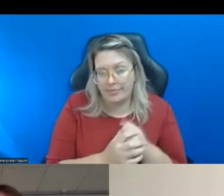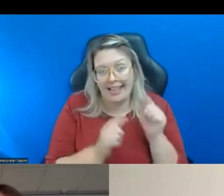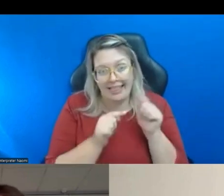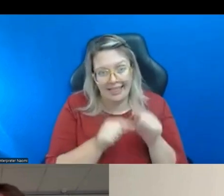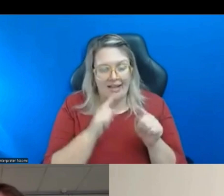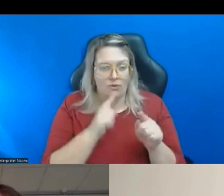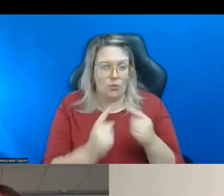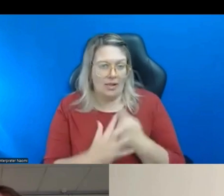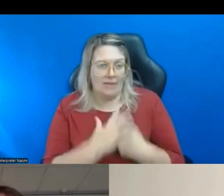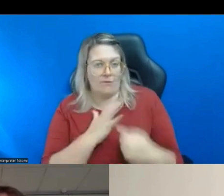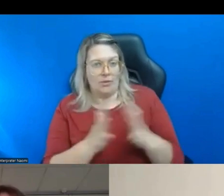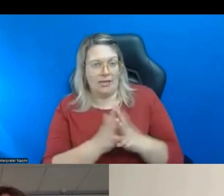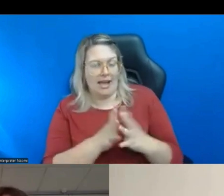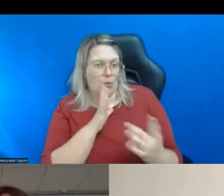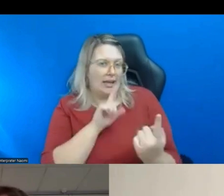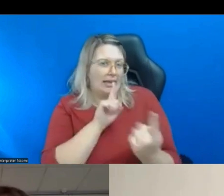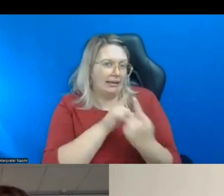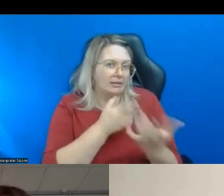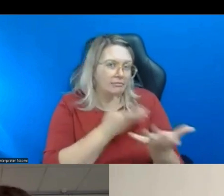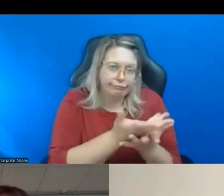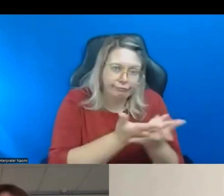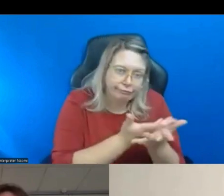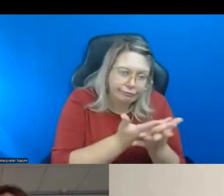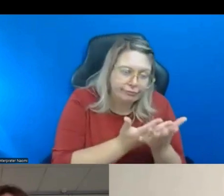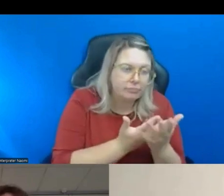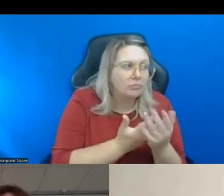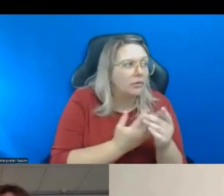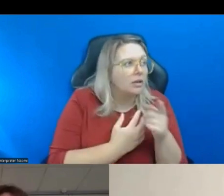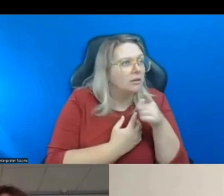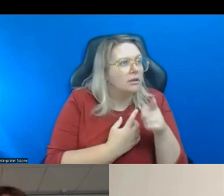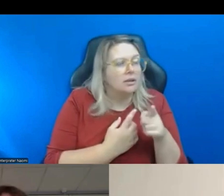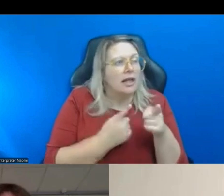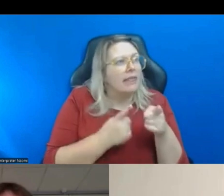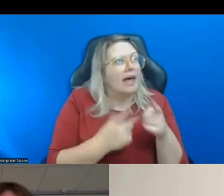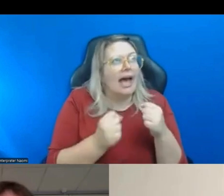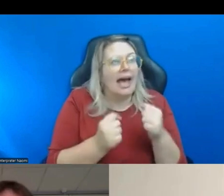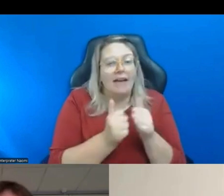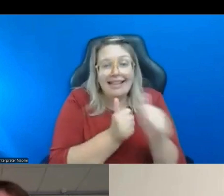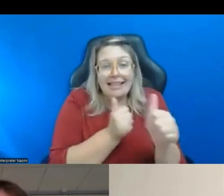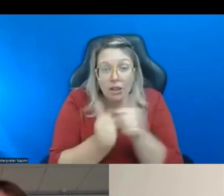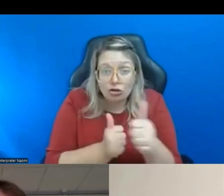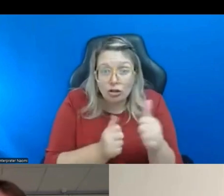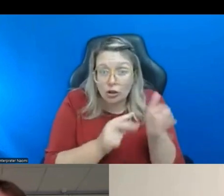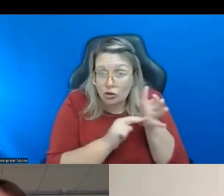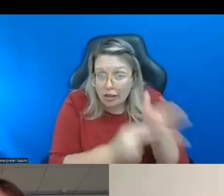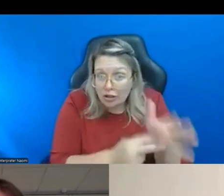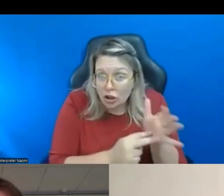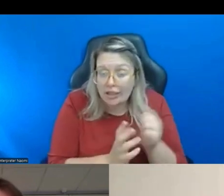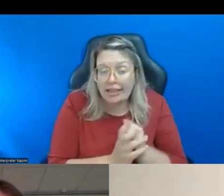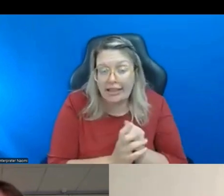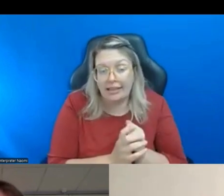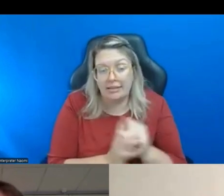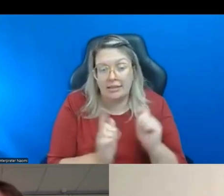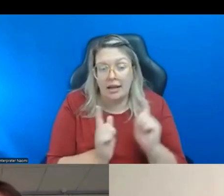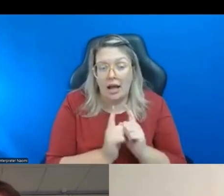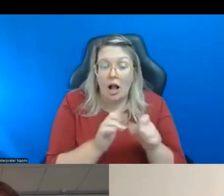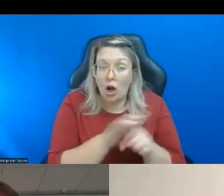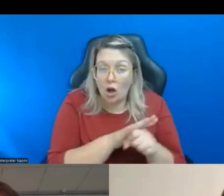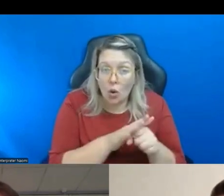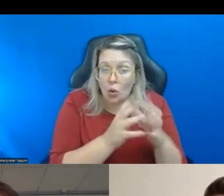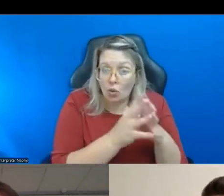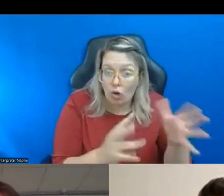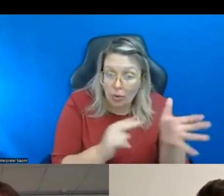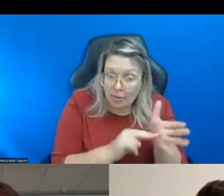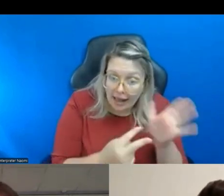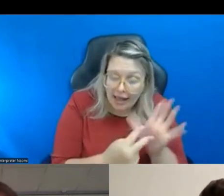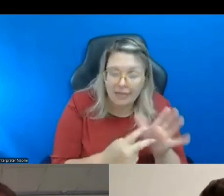discussions with them, especially at the moment where they're responding to an industrial strategy and they've got a requirement on them to produce local growth plans. But as Lee was setting